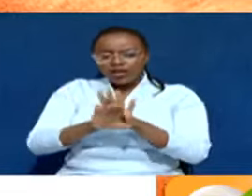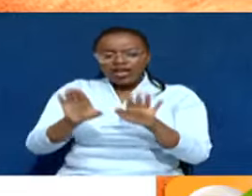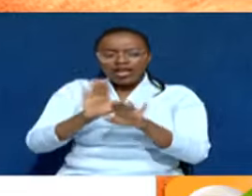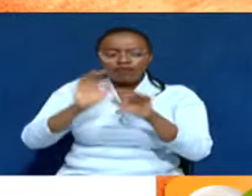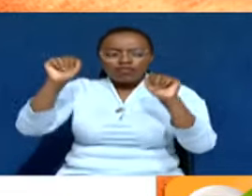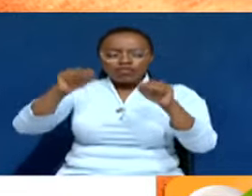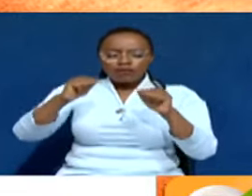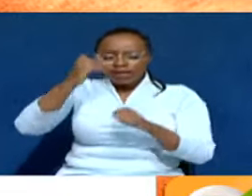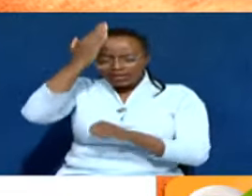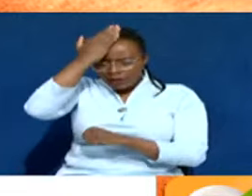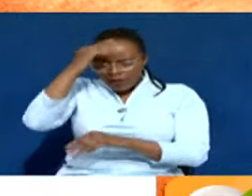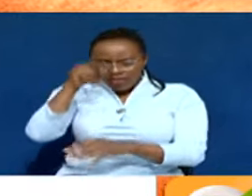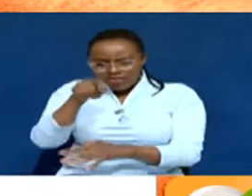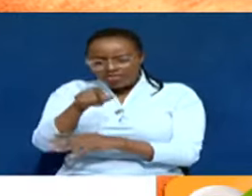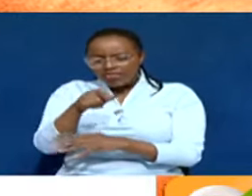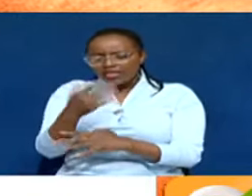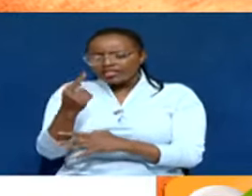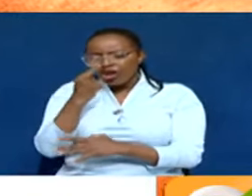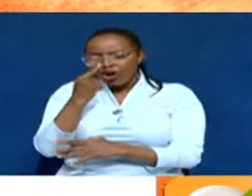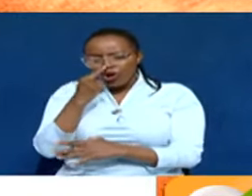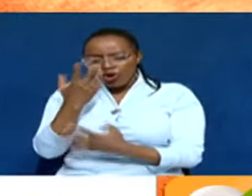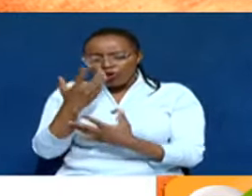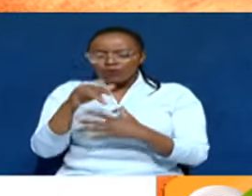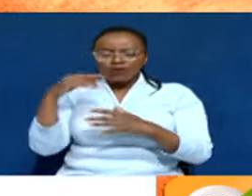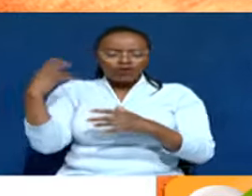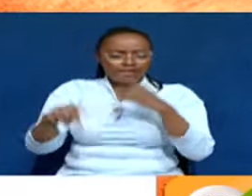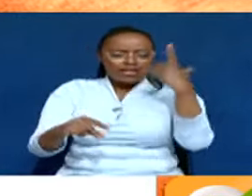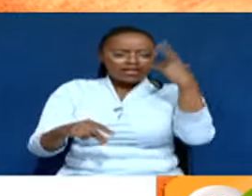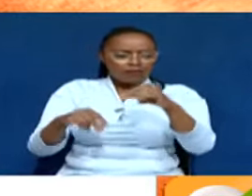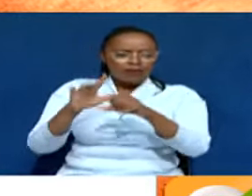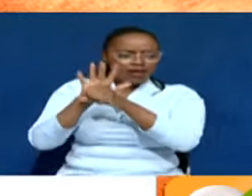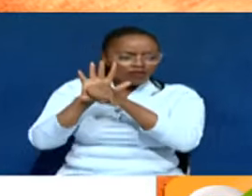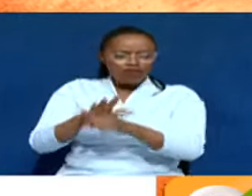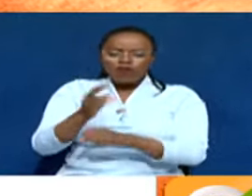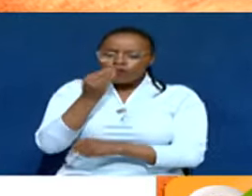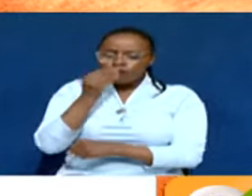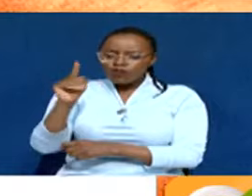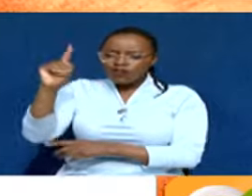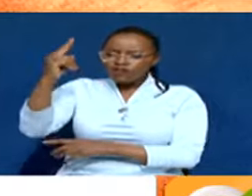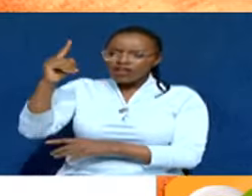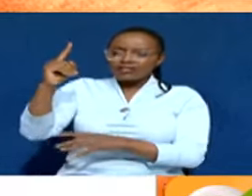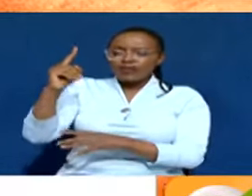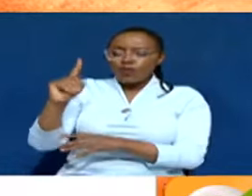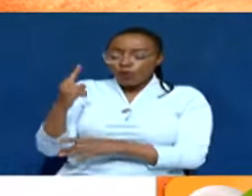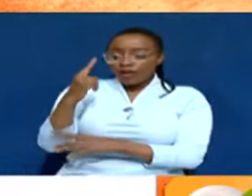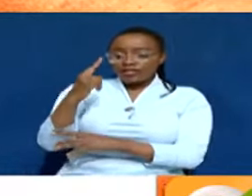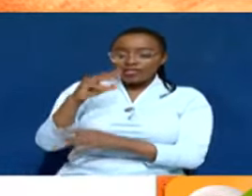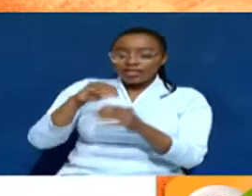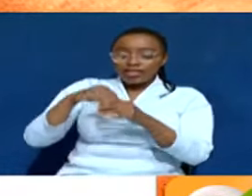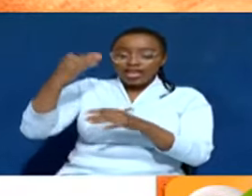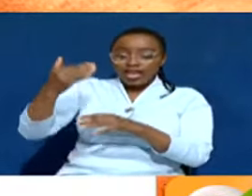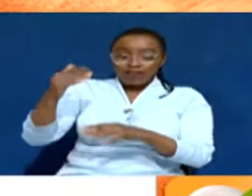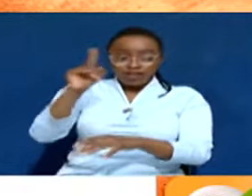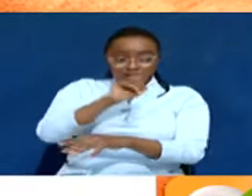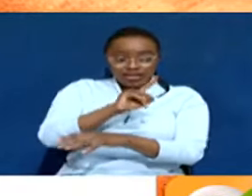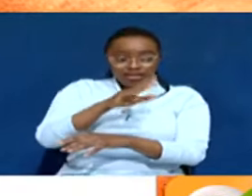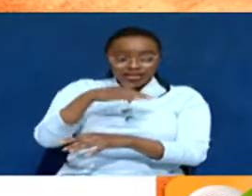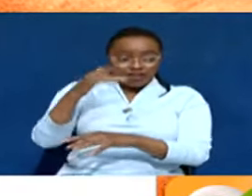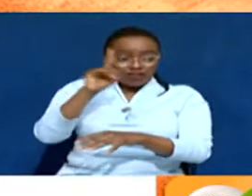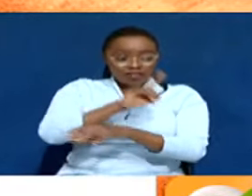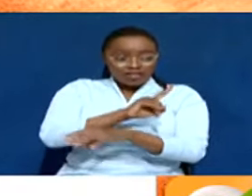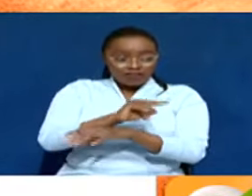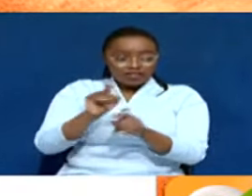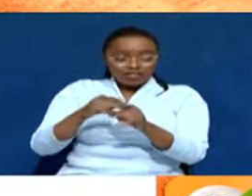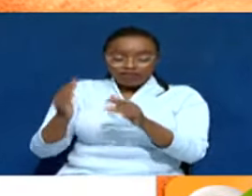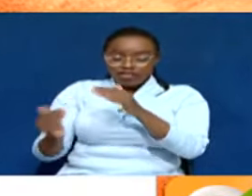best kunyenyekea kwa ile nyumba na kichapo yote na mateso yote. Chakula ni mara moja kwa siku. Unakunywa chai na chai strong